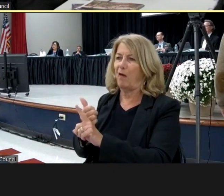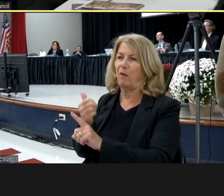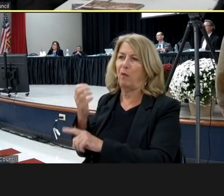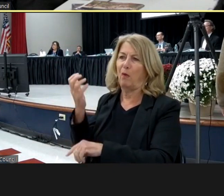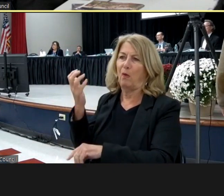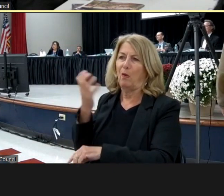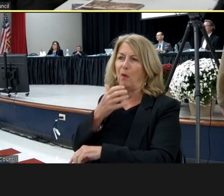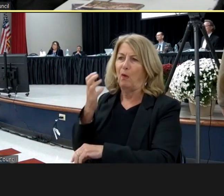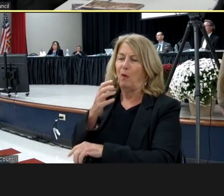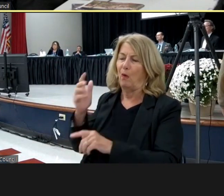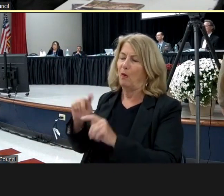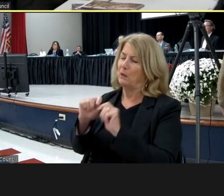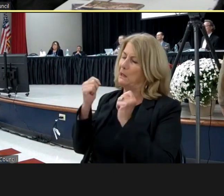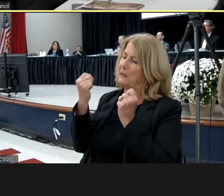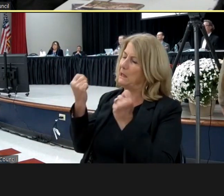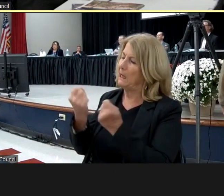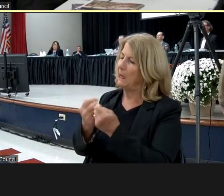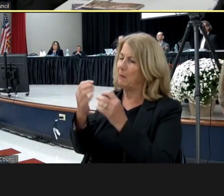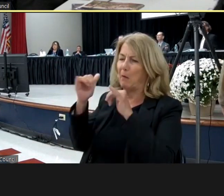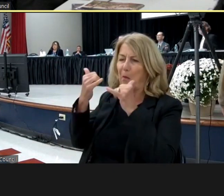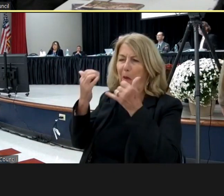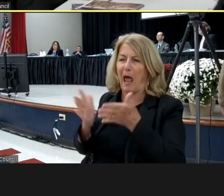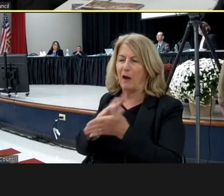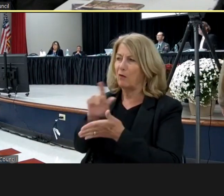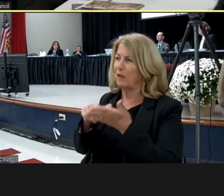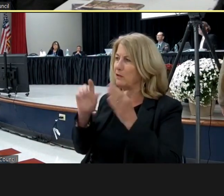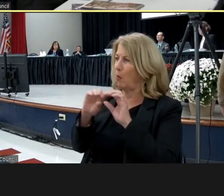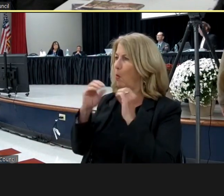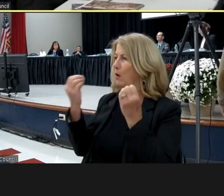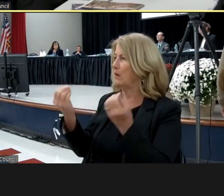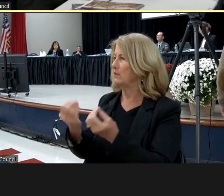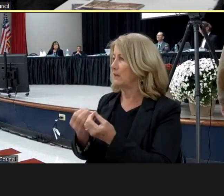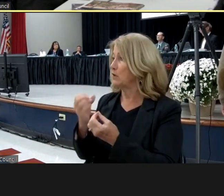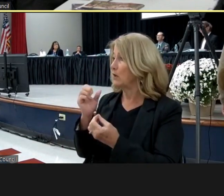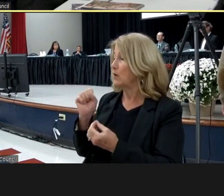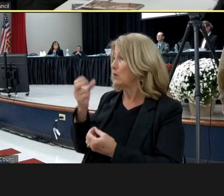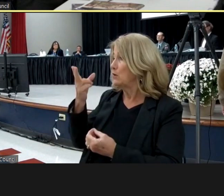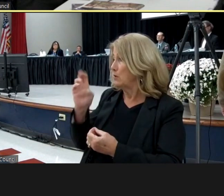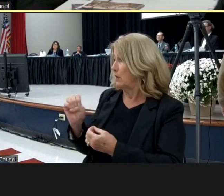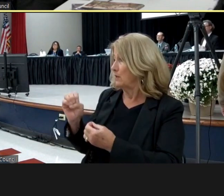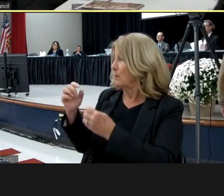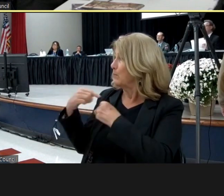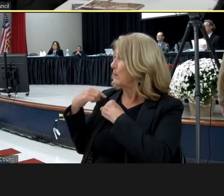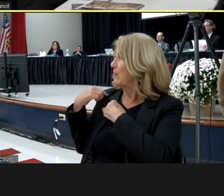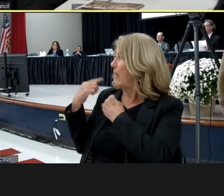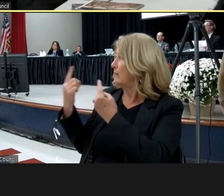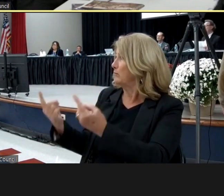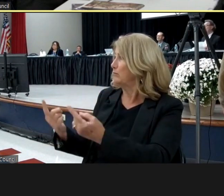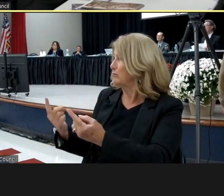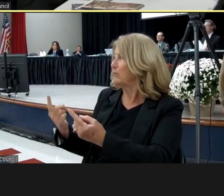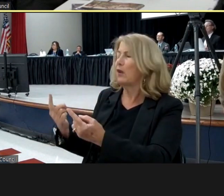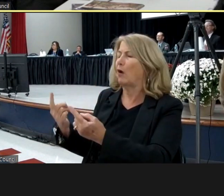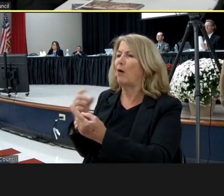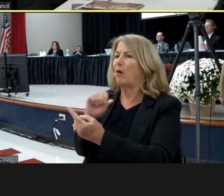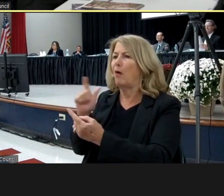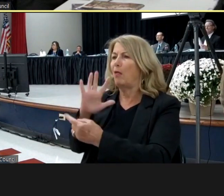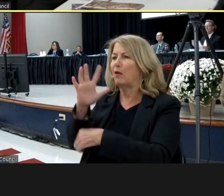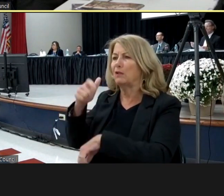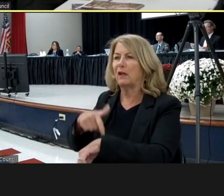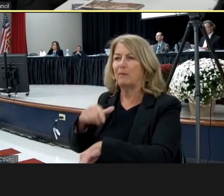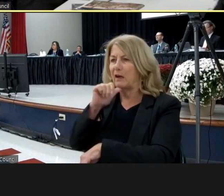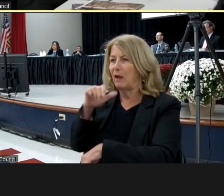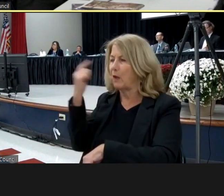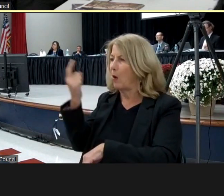team player in this organization, and she's been that throughout her tenure. I wouldn't be the only manager to say that, I don't